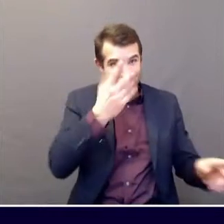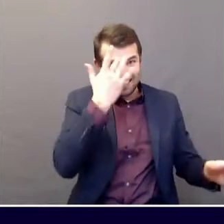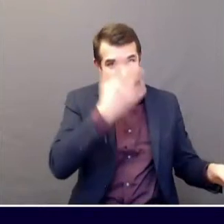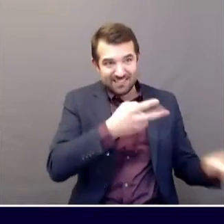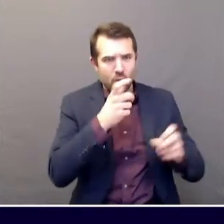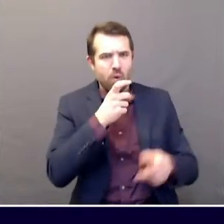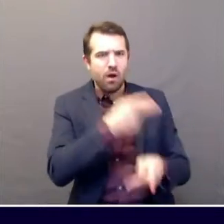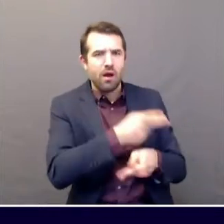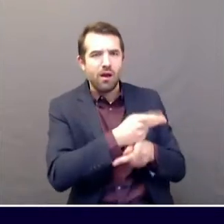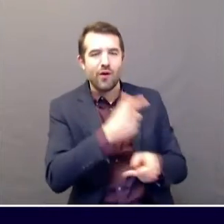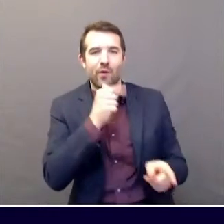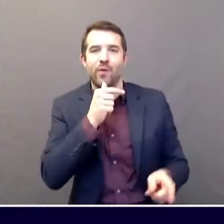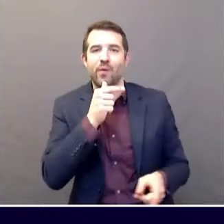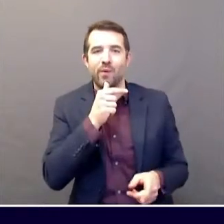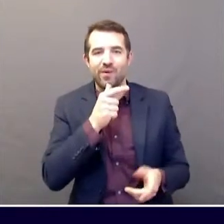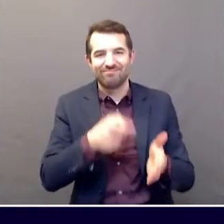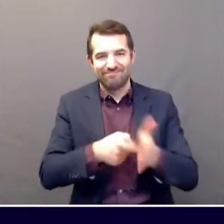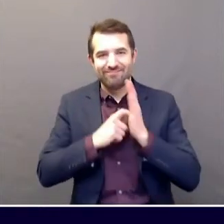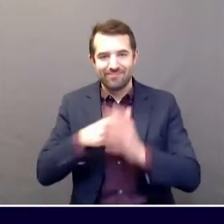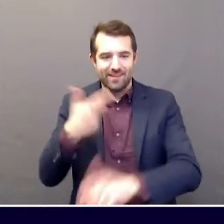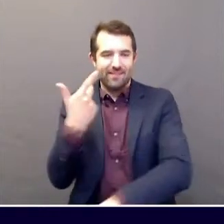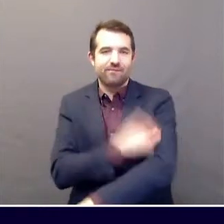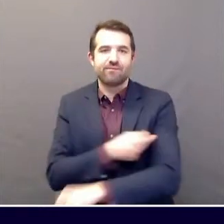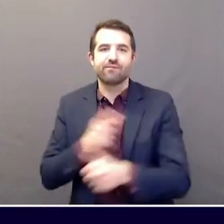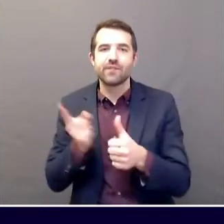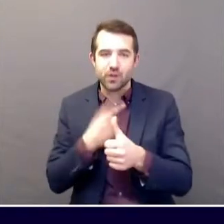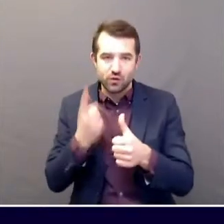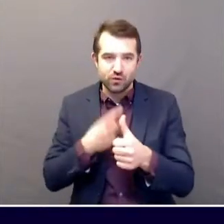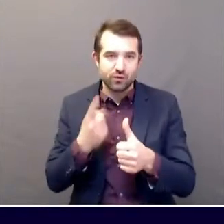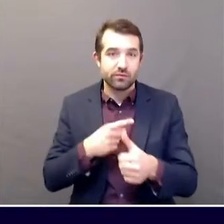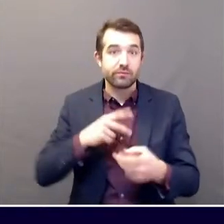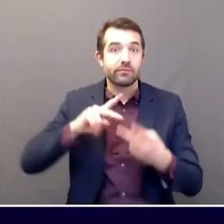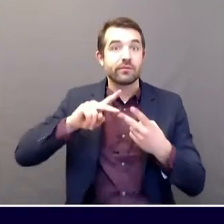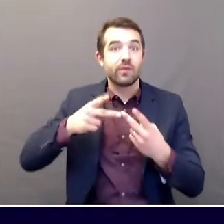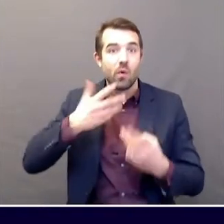So we're doing what we can as fast as we can.